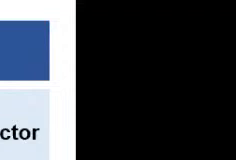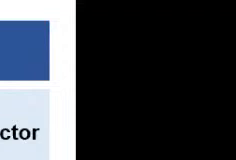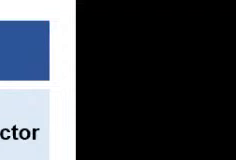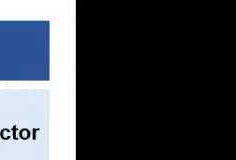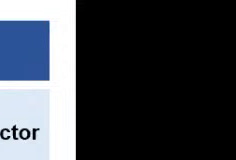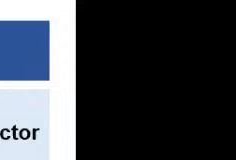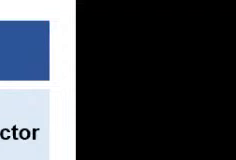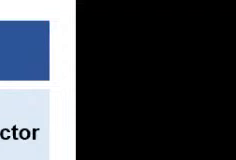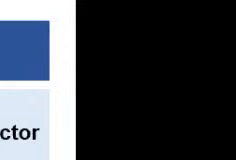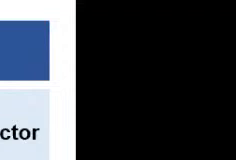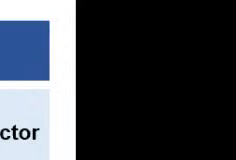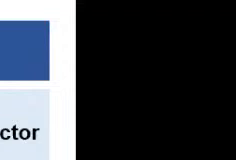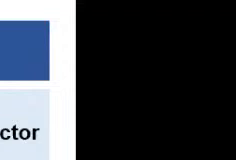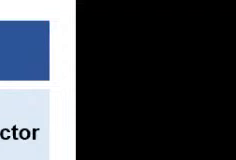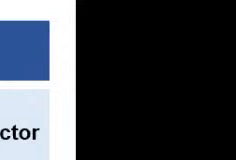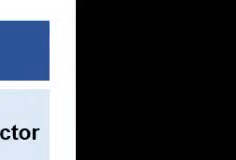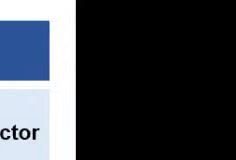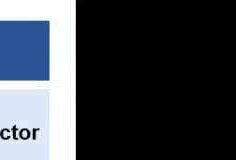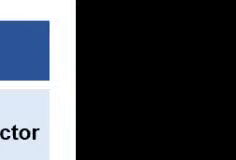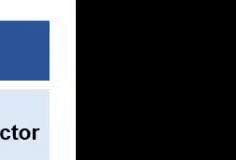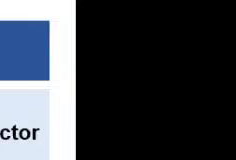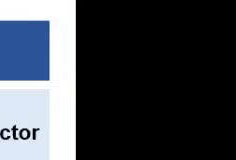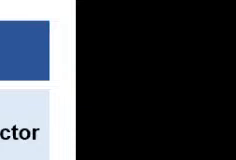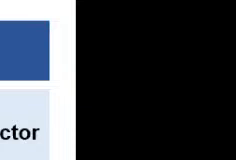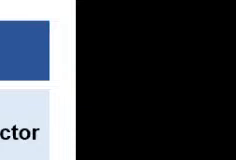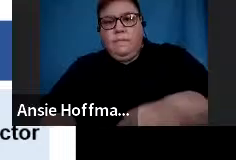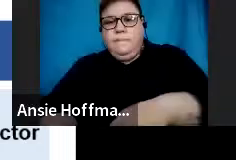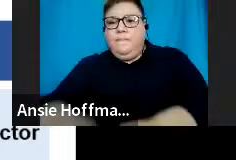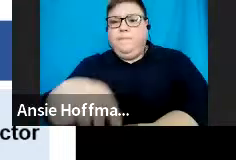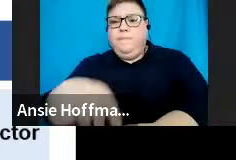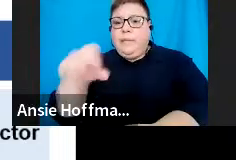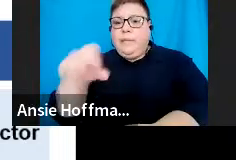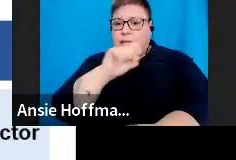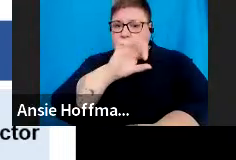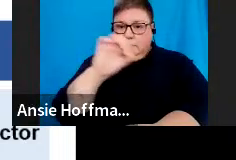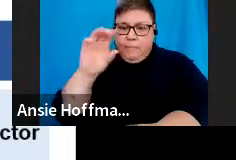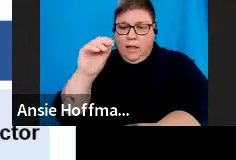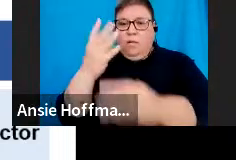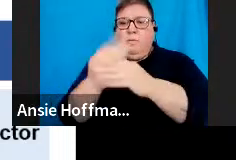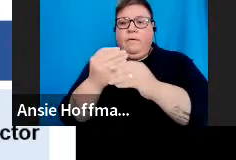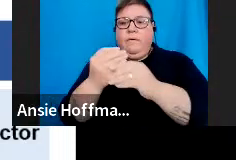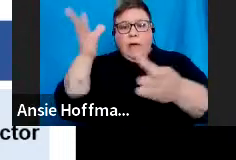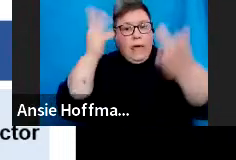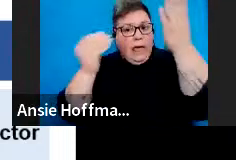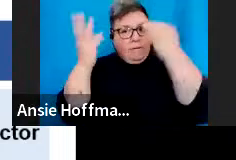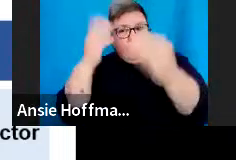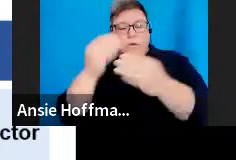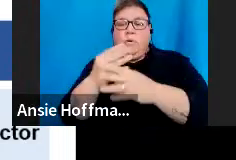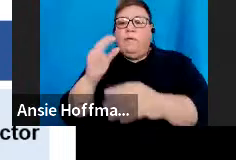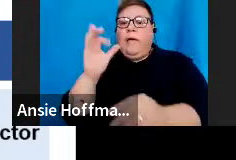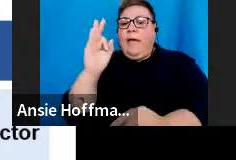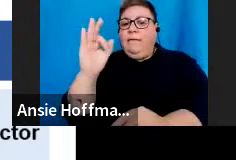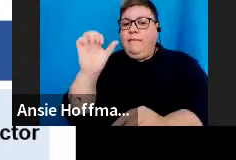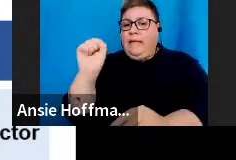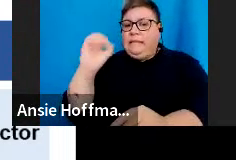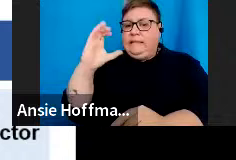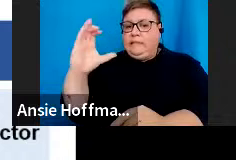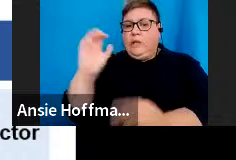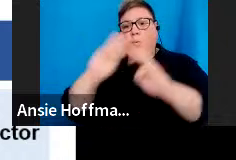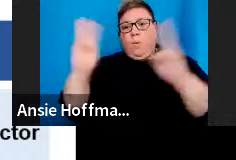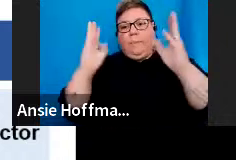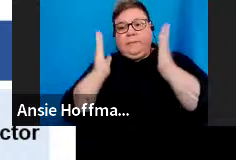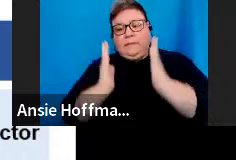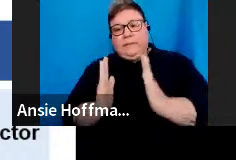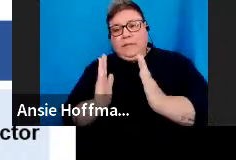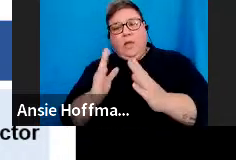experience spelling errors between information with the FSTA website that is not